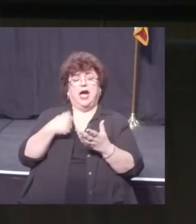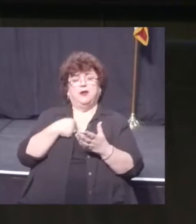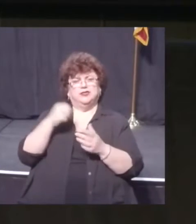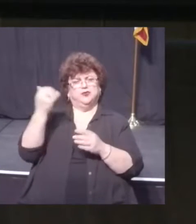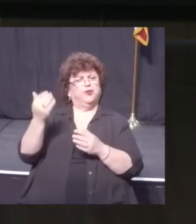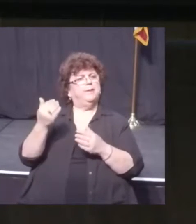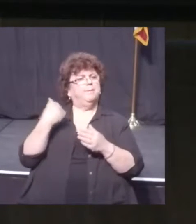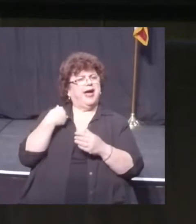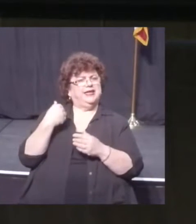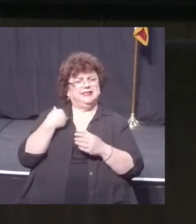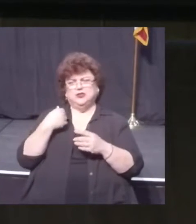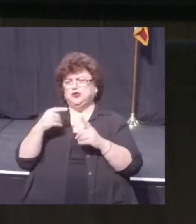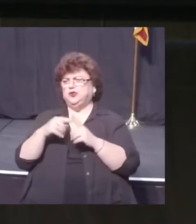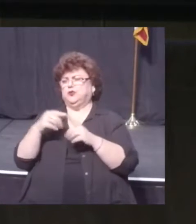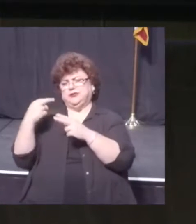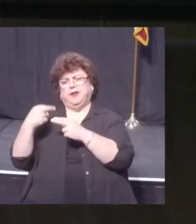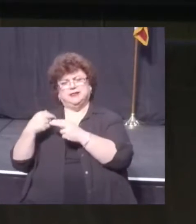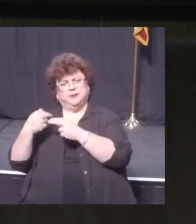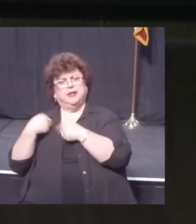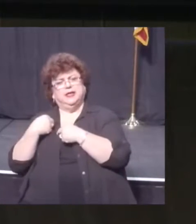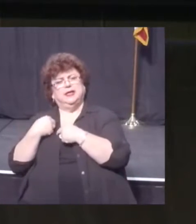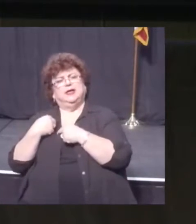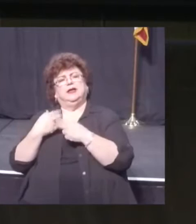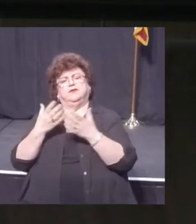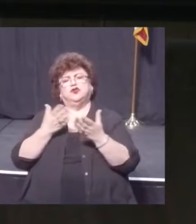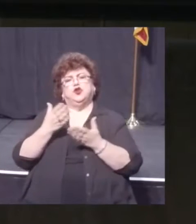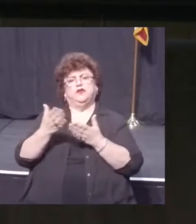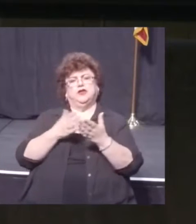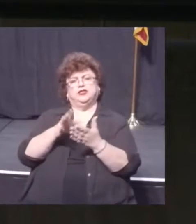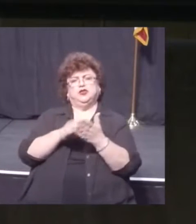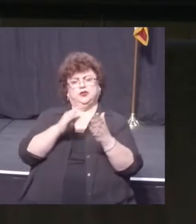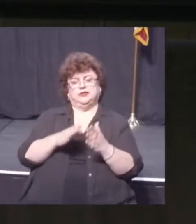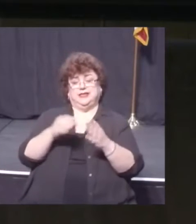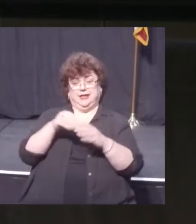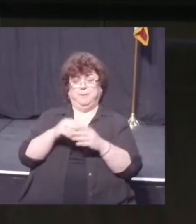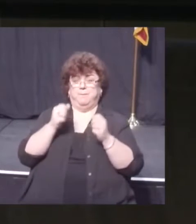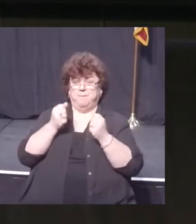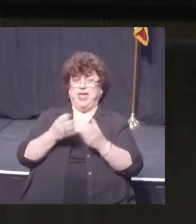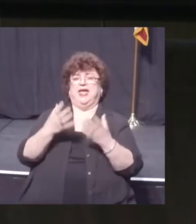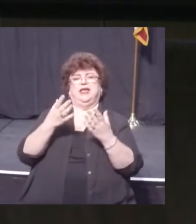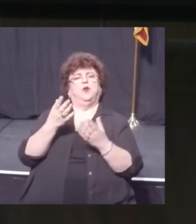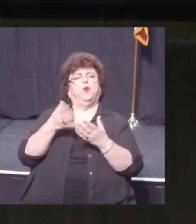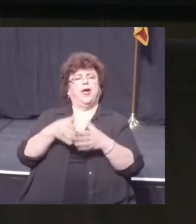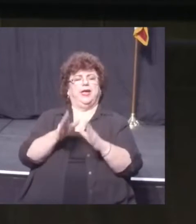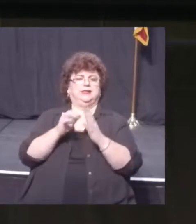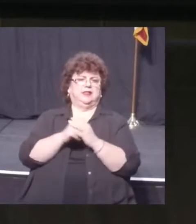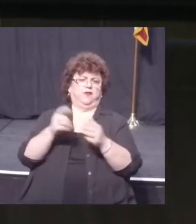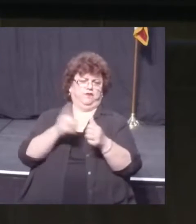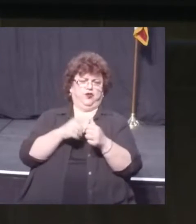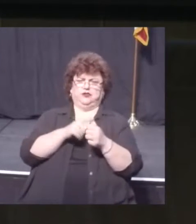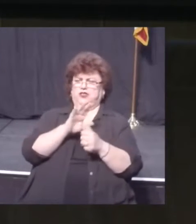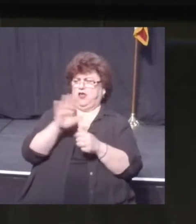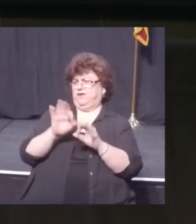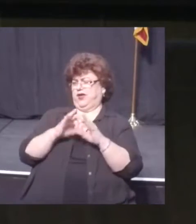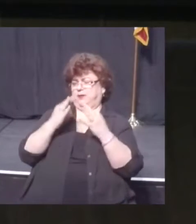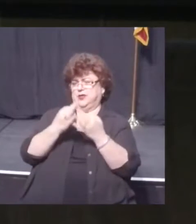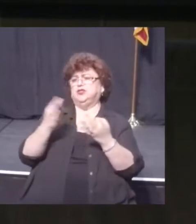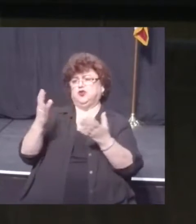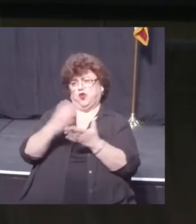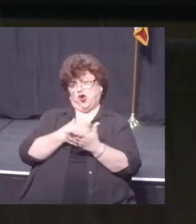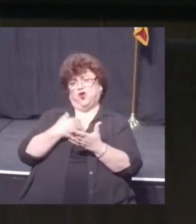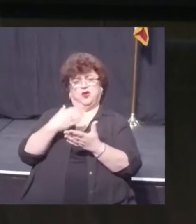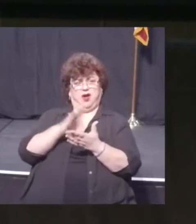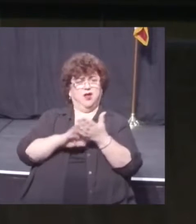profound responsibility that comes with serving students who in many cases will be the first in their families to